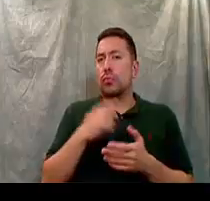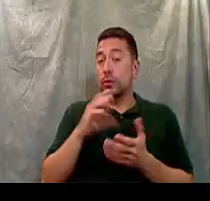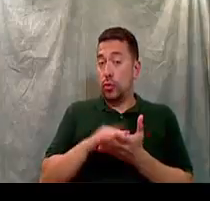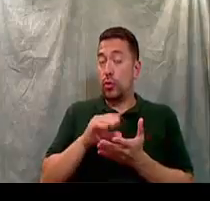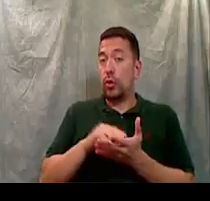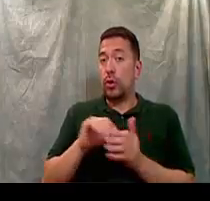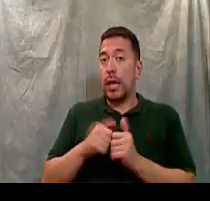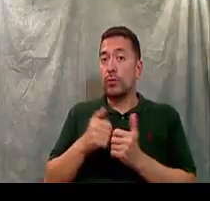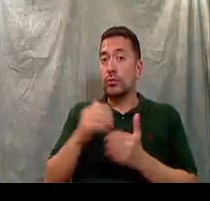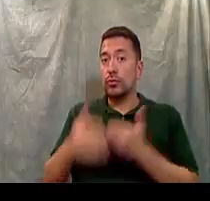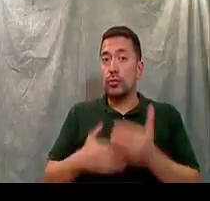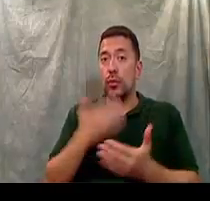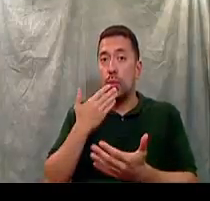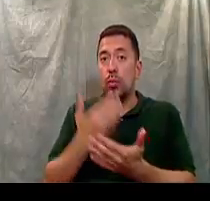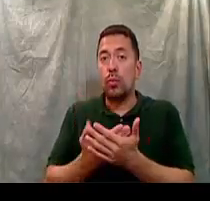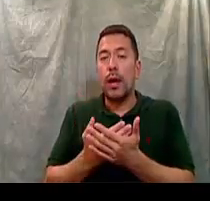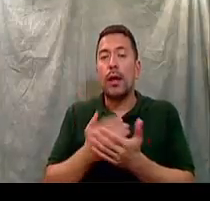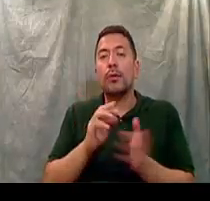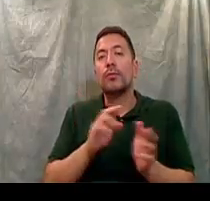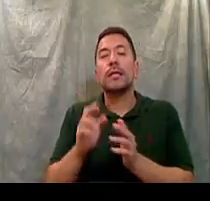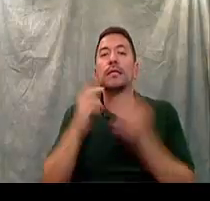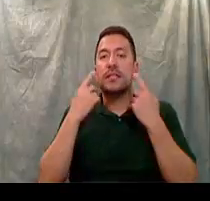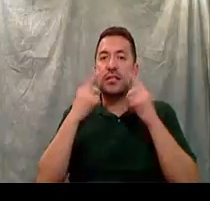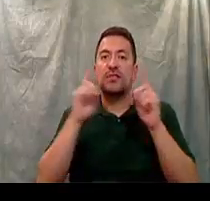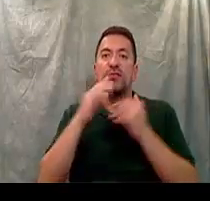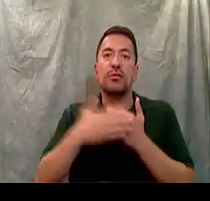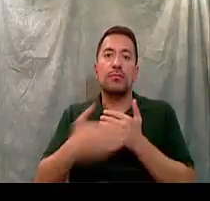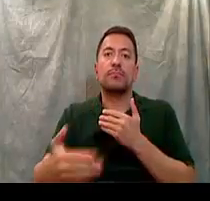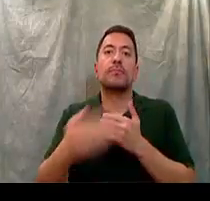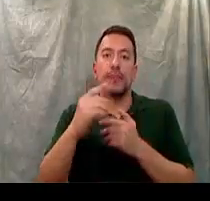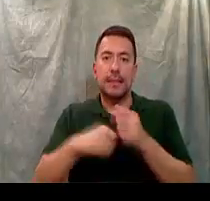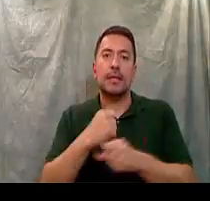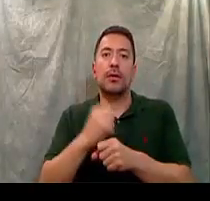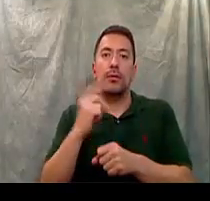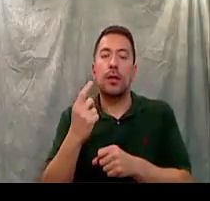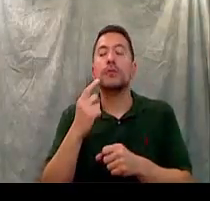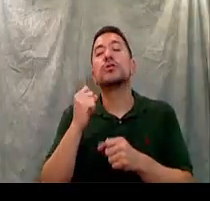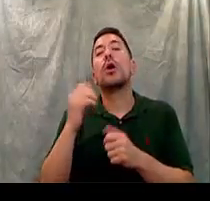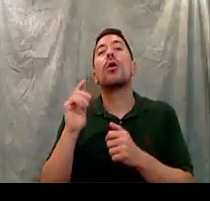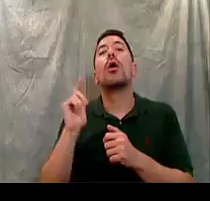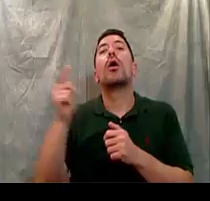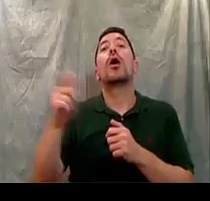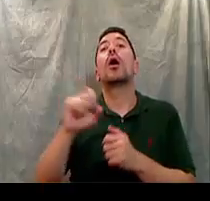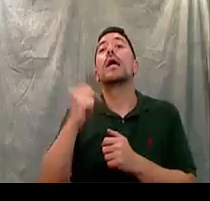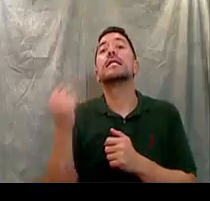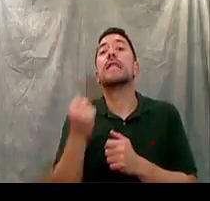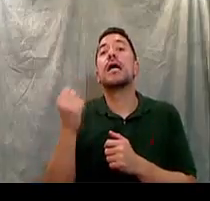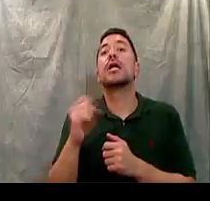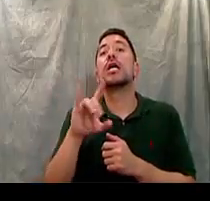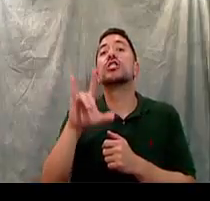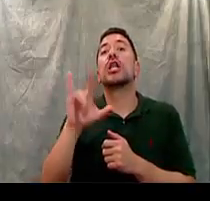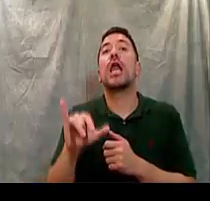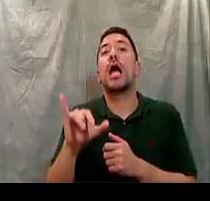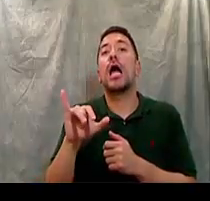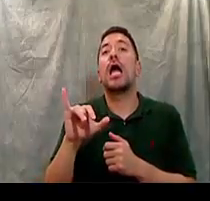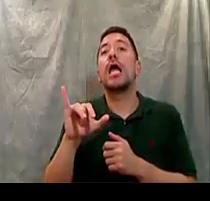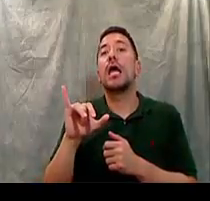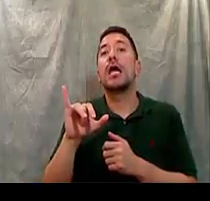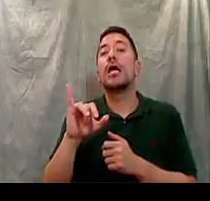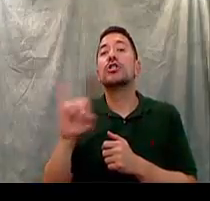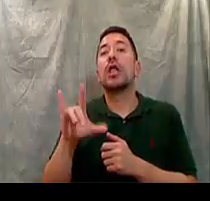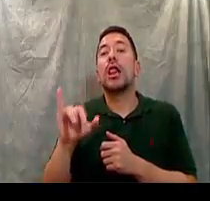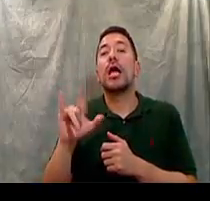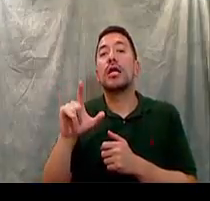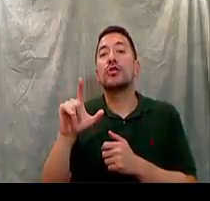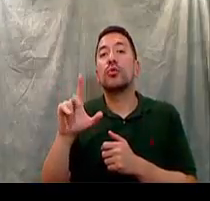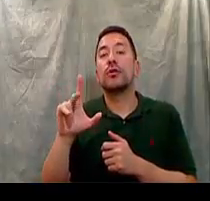this summer quarter. It sets you up to be successful for the remainder of year 1. And so on Saturday the 23rd, you're going to come prepared with the meat of the paper,